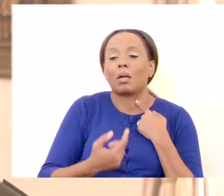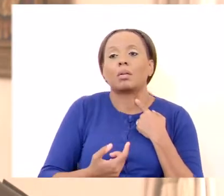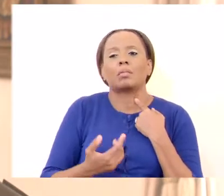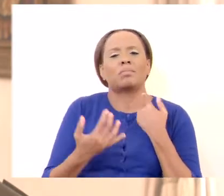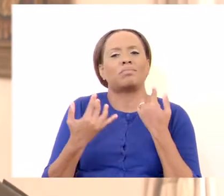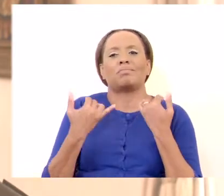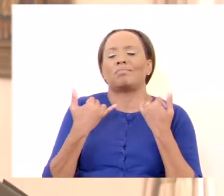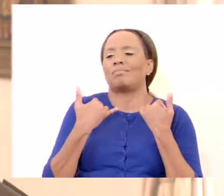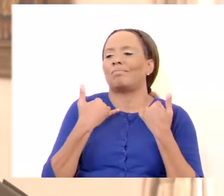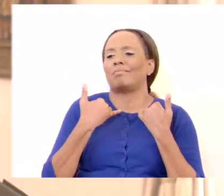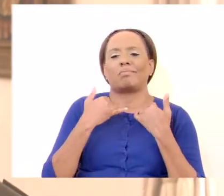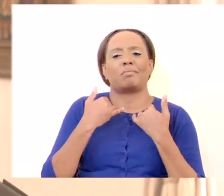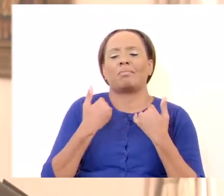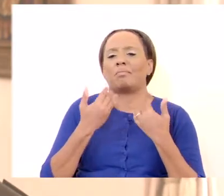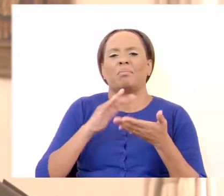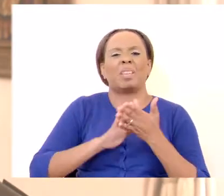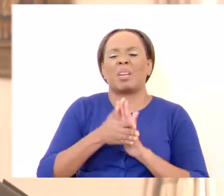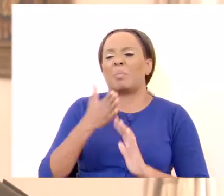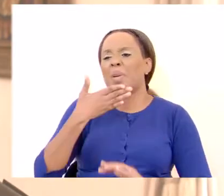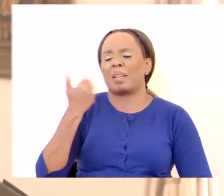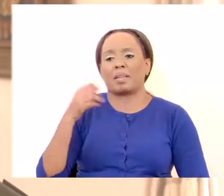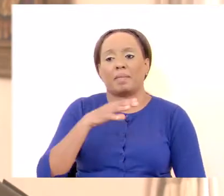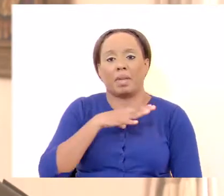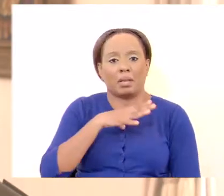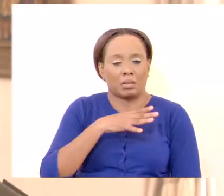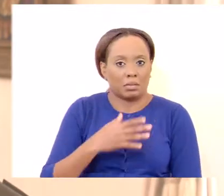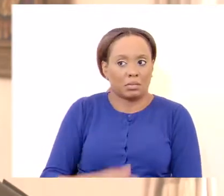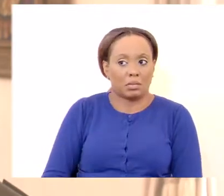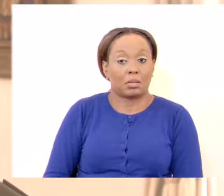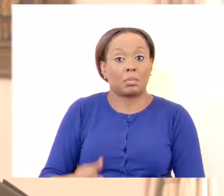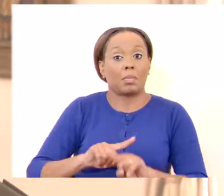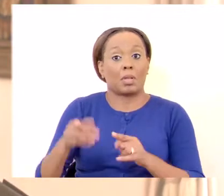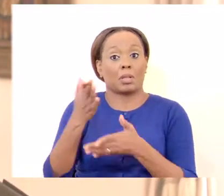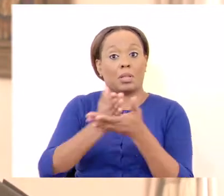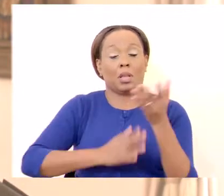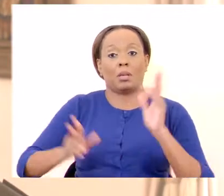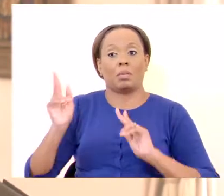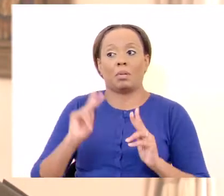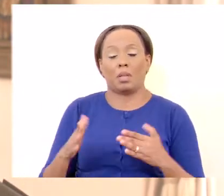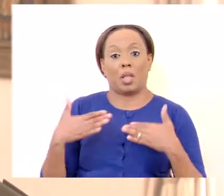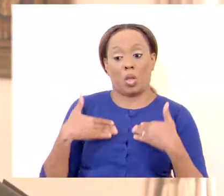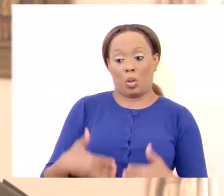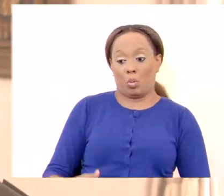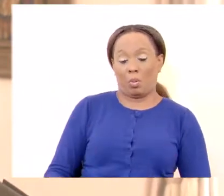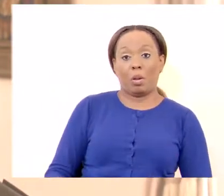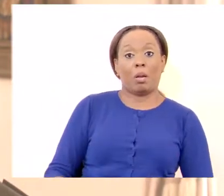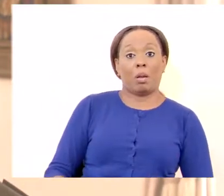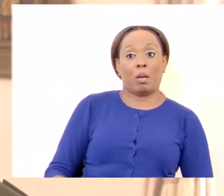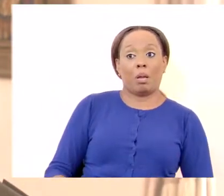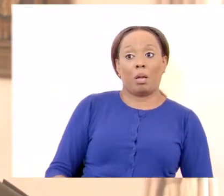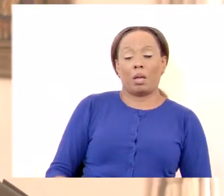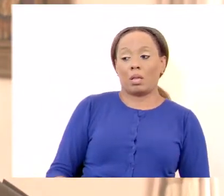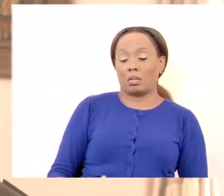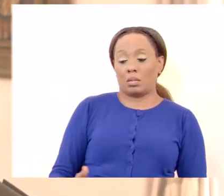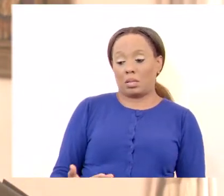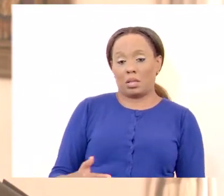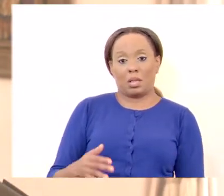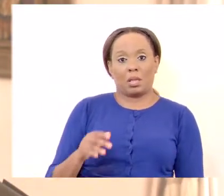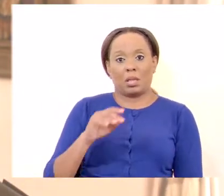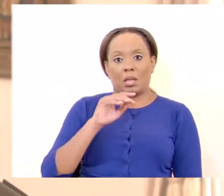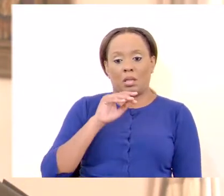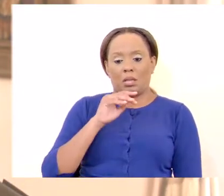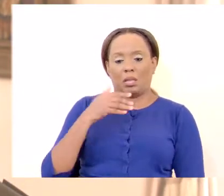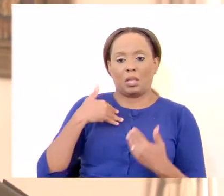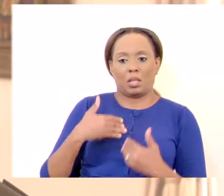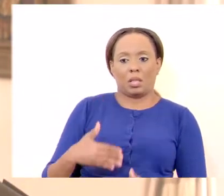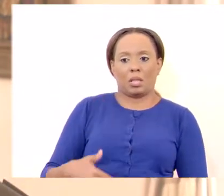and we are fine. But there is a subset of people where their body makeup is so similar in some